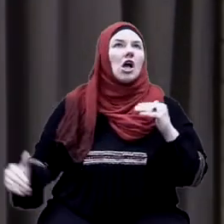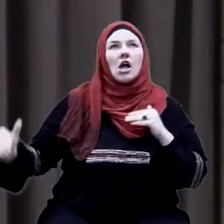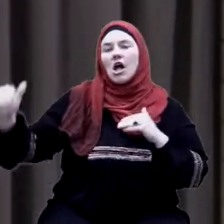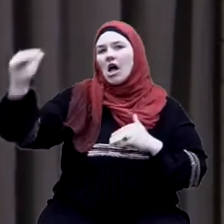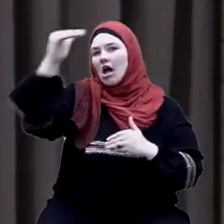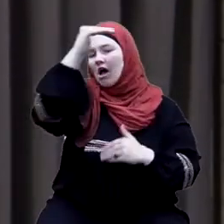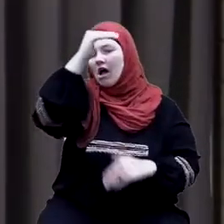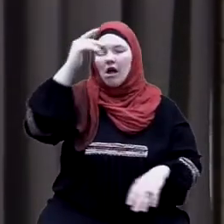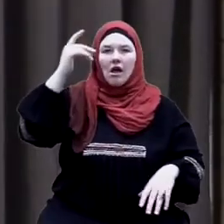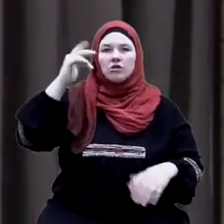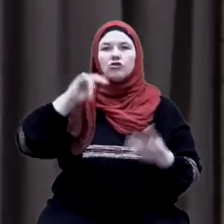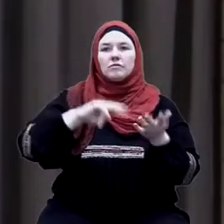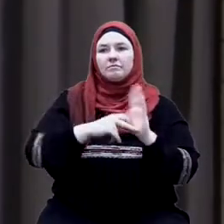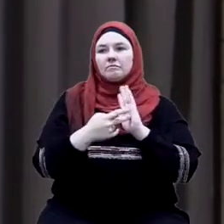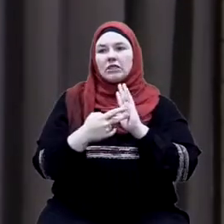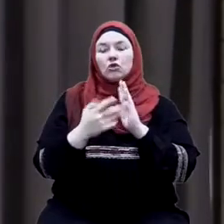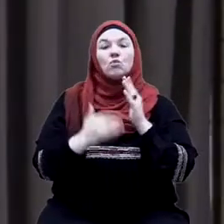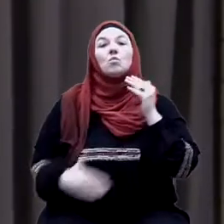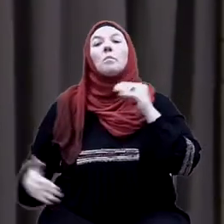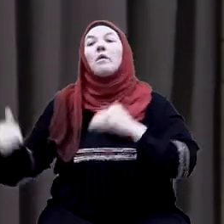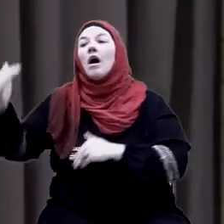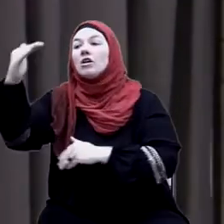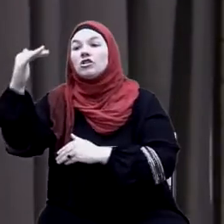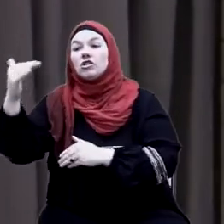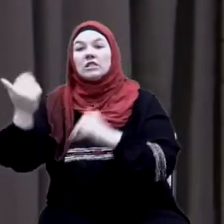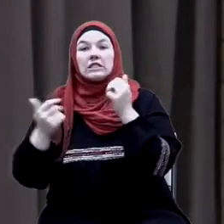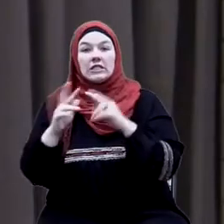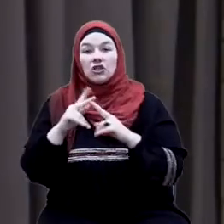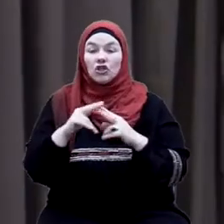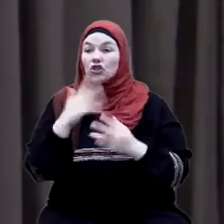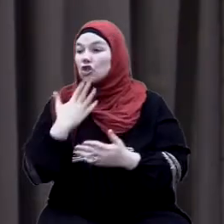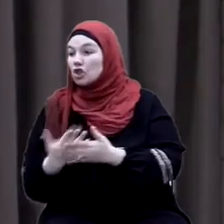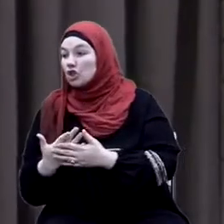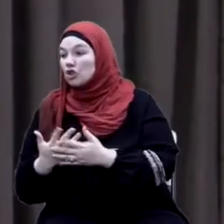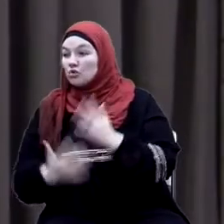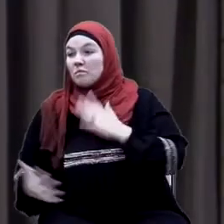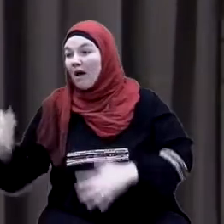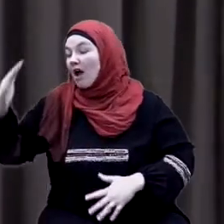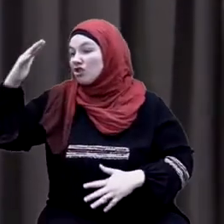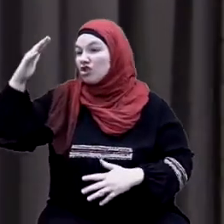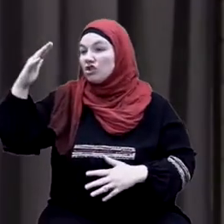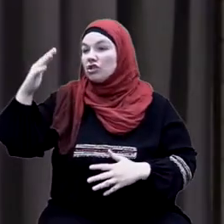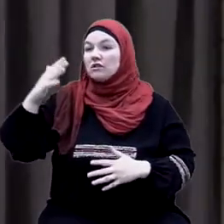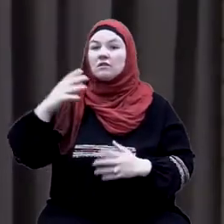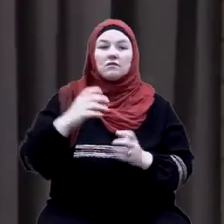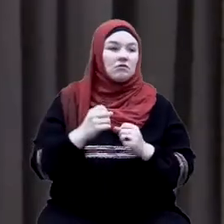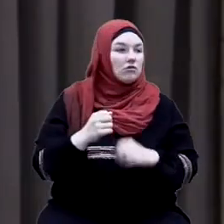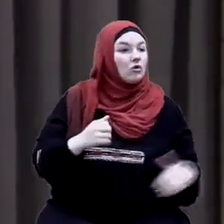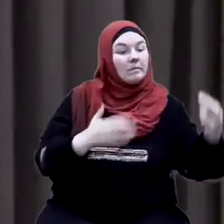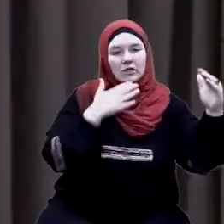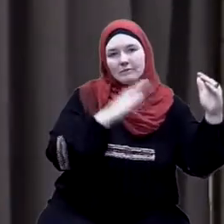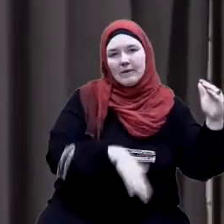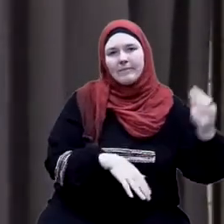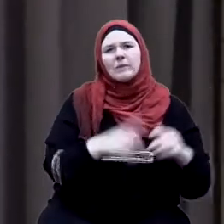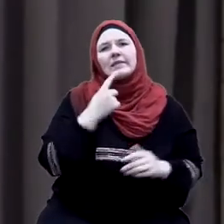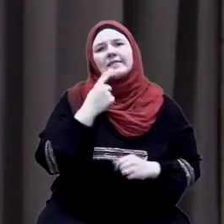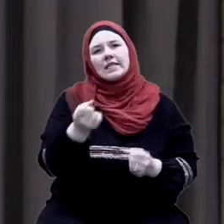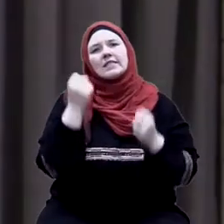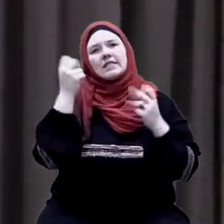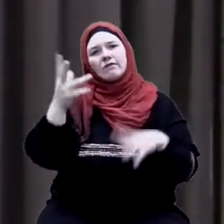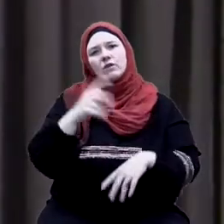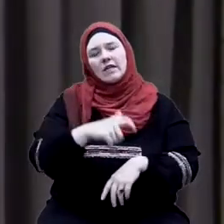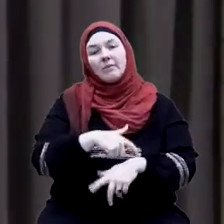even in faith practice. We have said the story before several times. The three